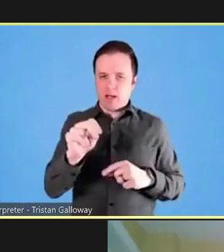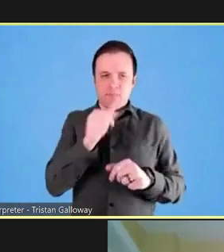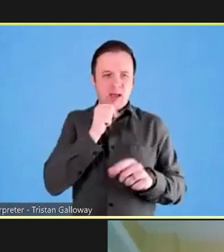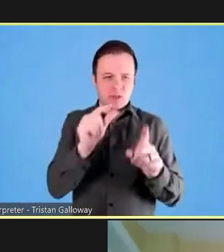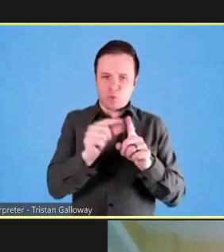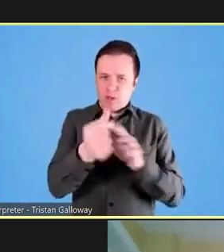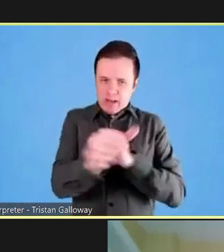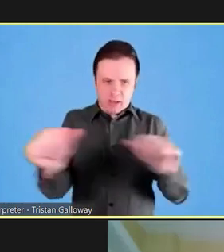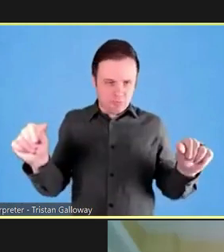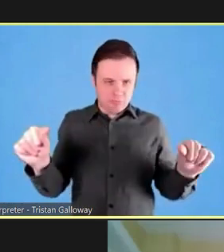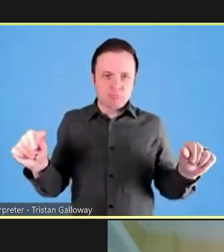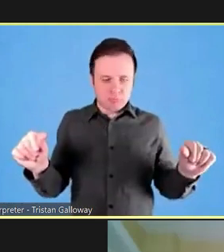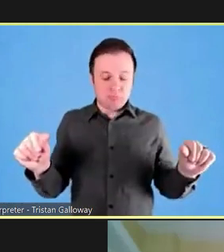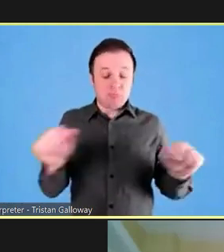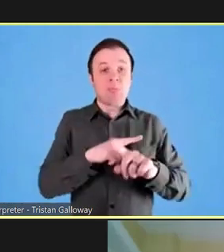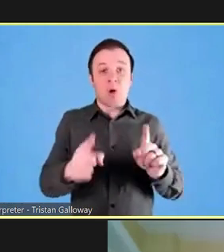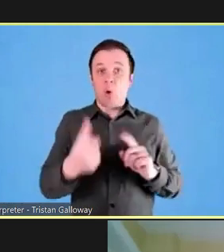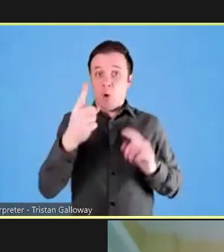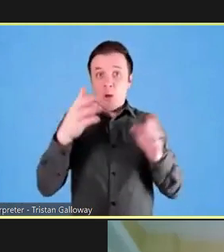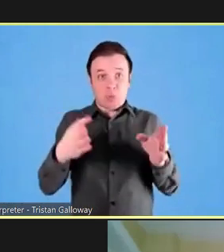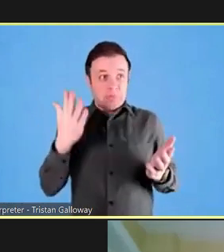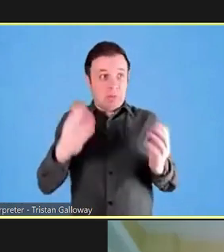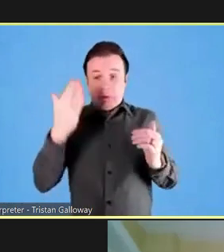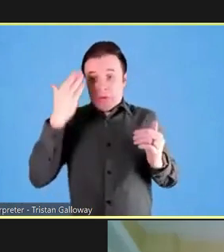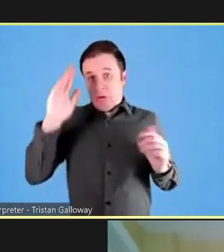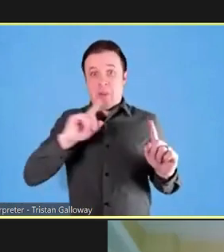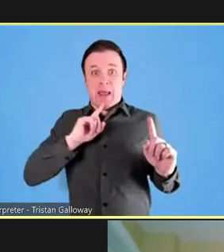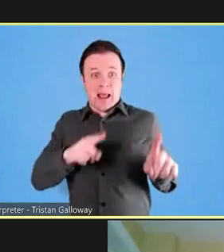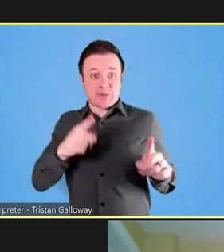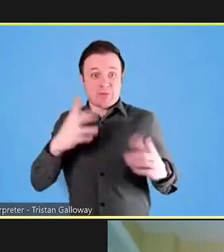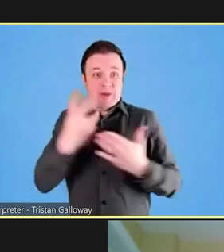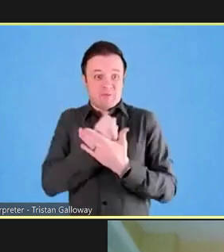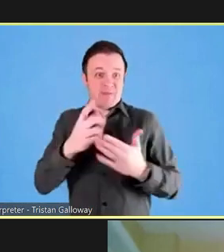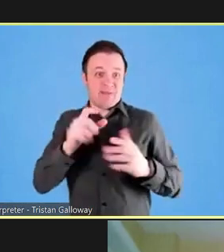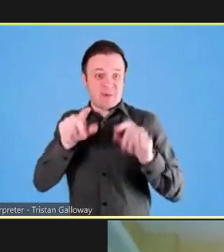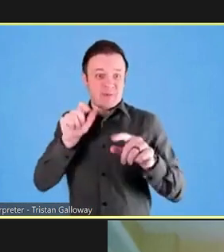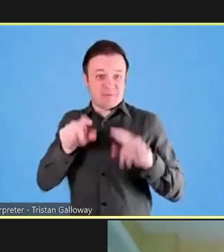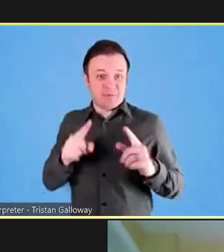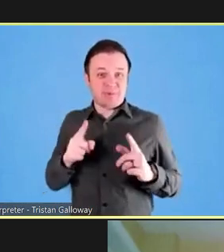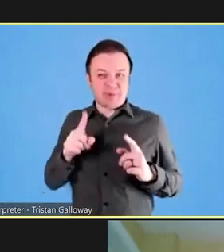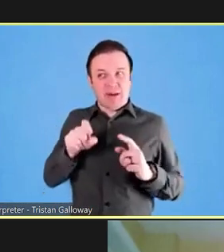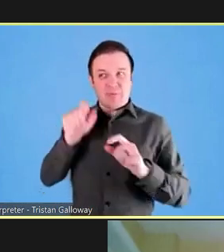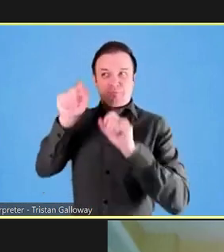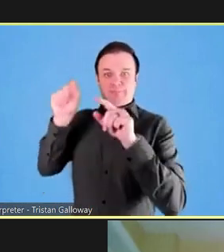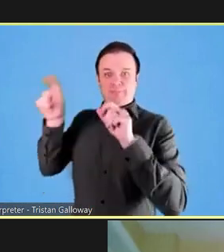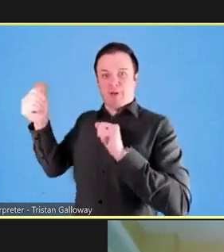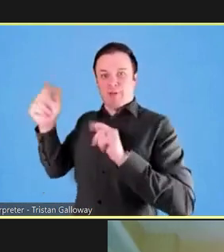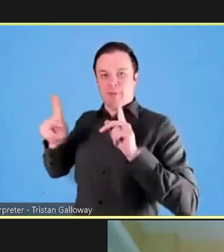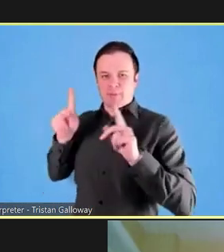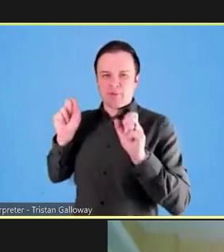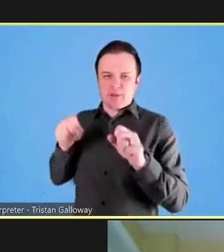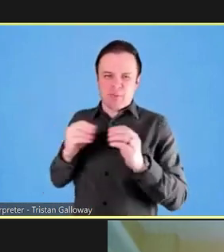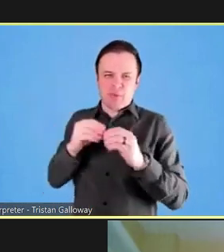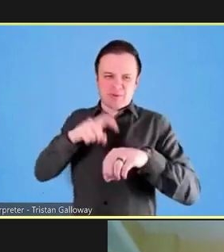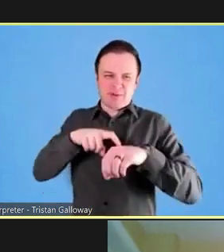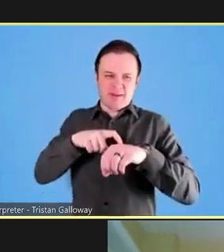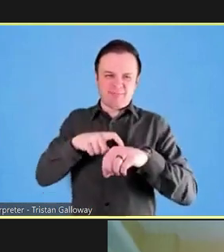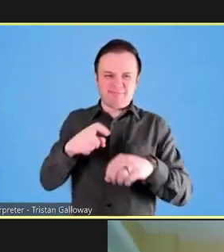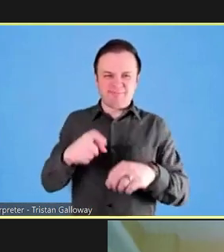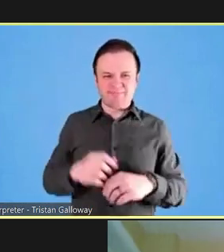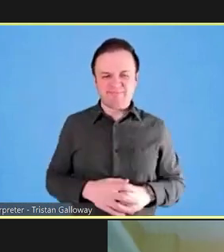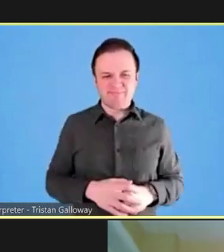But yes, one person may not know the answer to every question. So that's true. It could take a little bit longer.